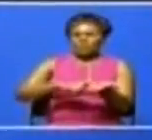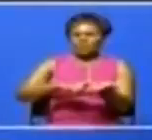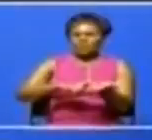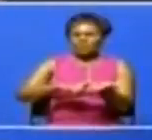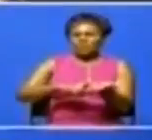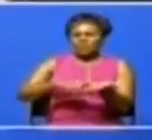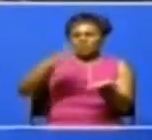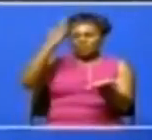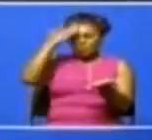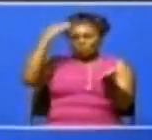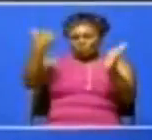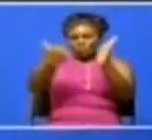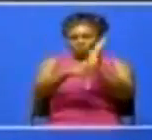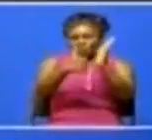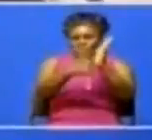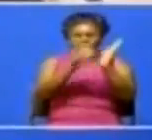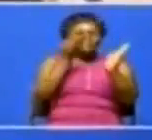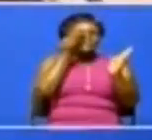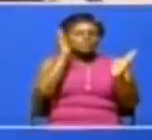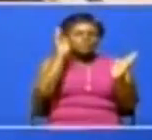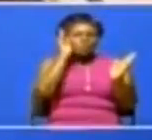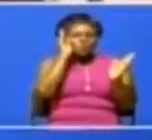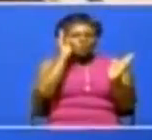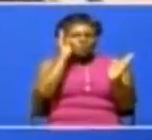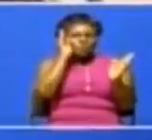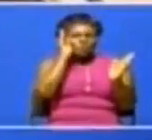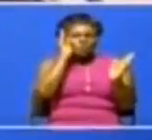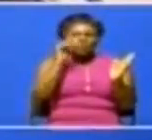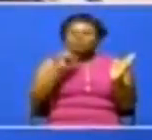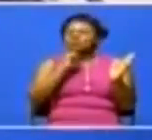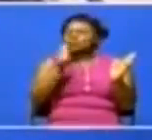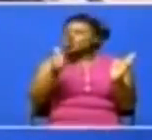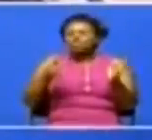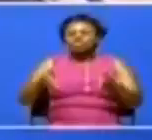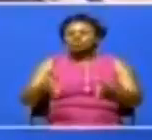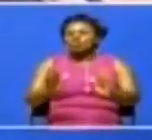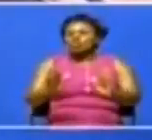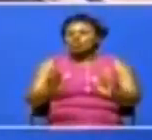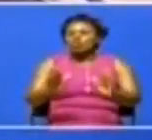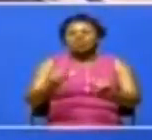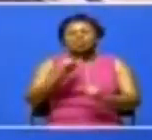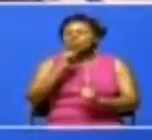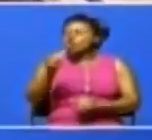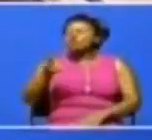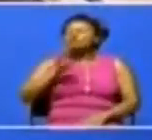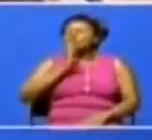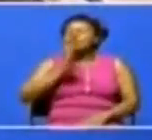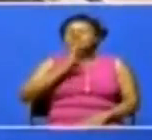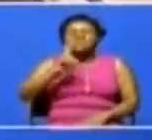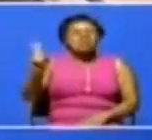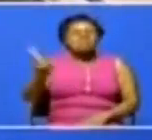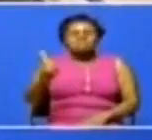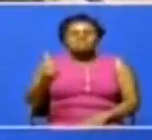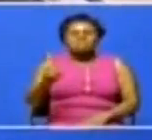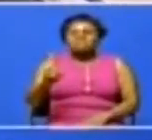Najua shida za Isiolo, si ya barabara, si ya maji, si ya